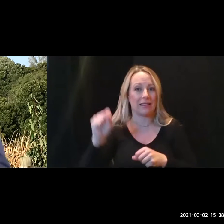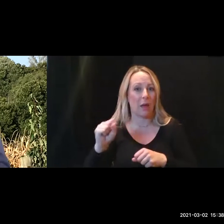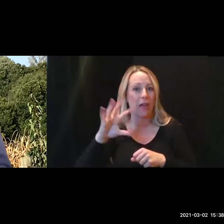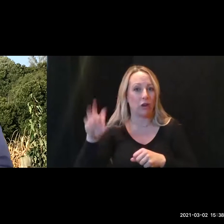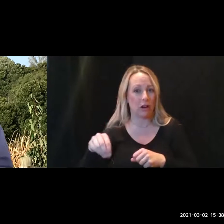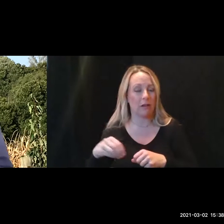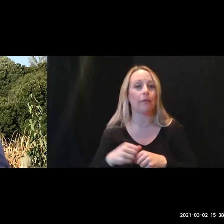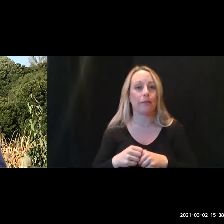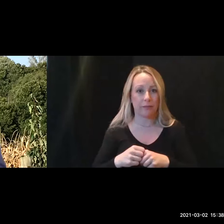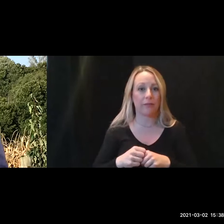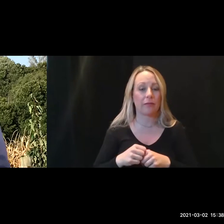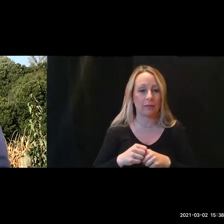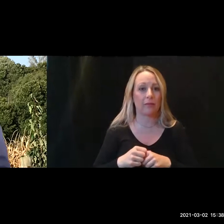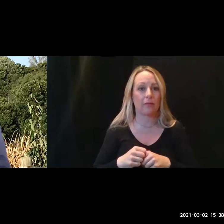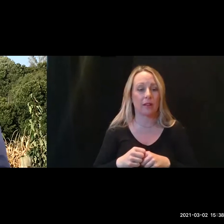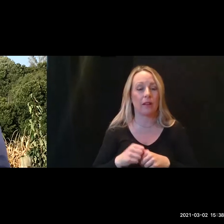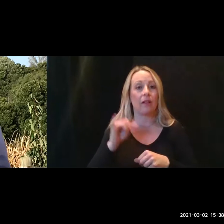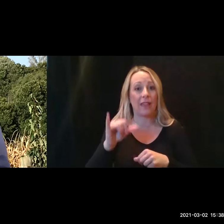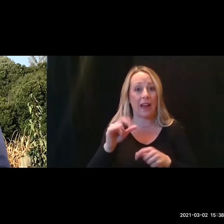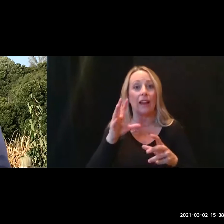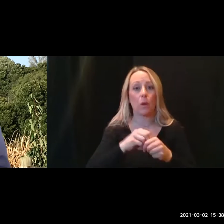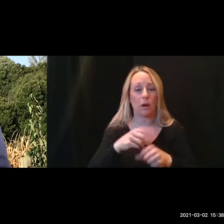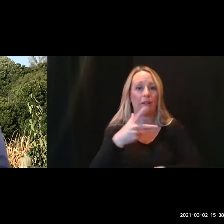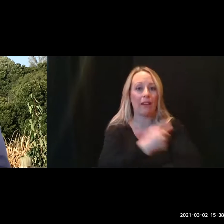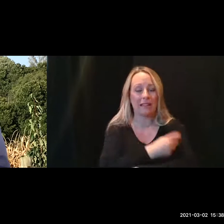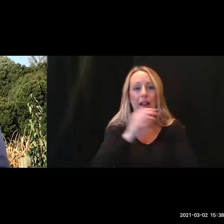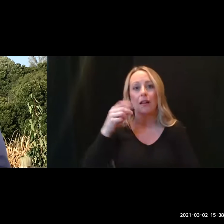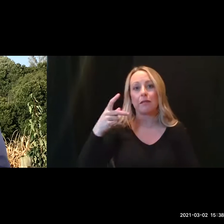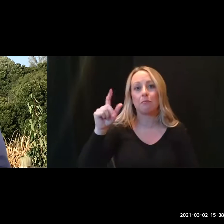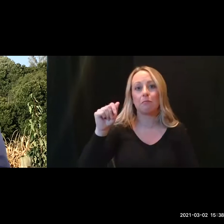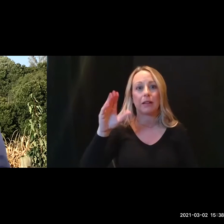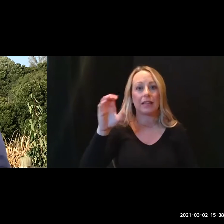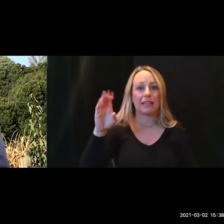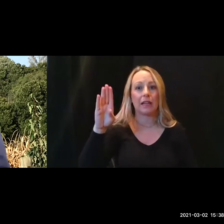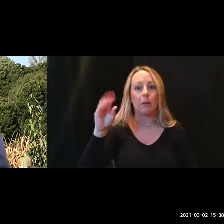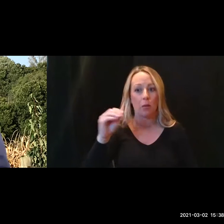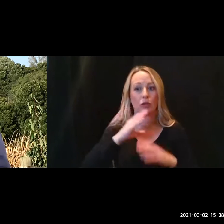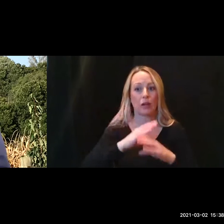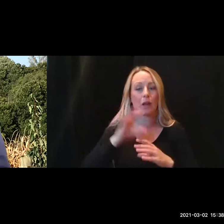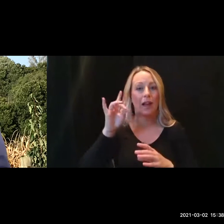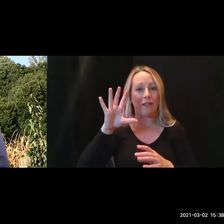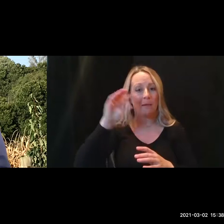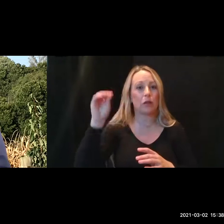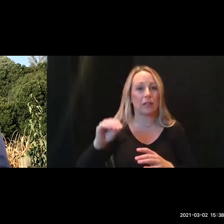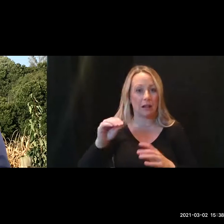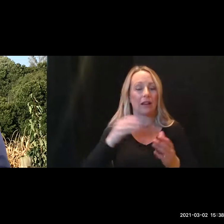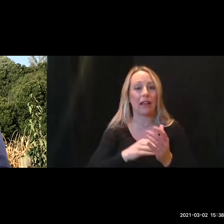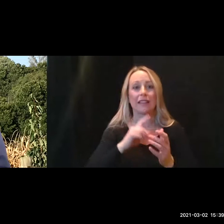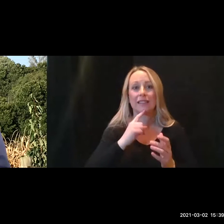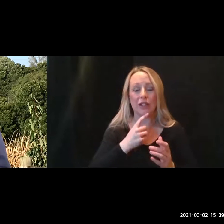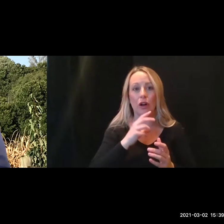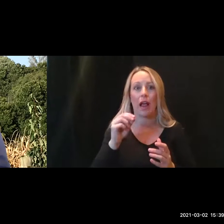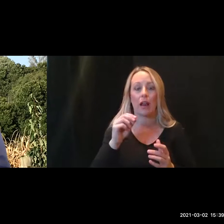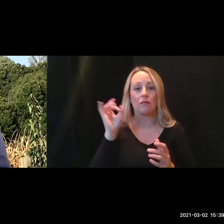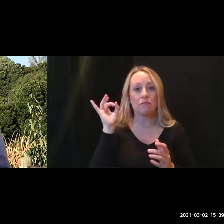vaccine or placebo. Protection was 85% against severe and critical